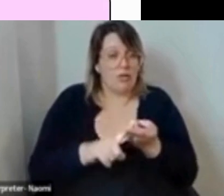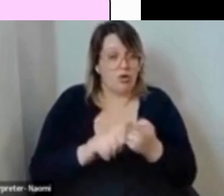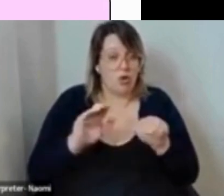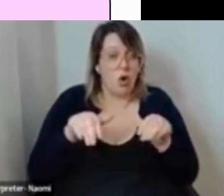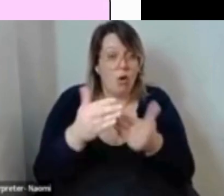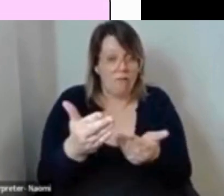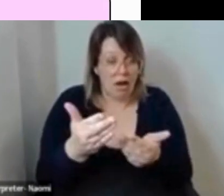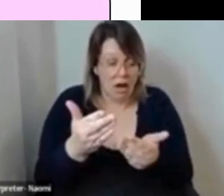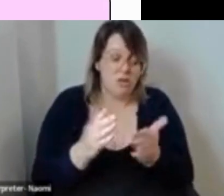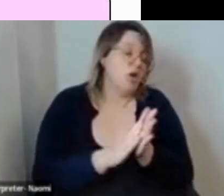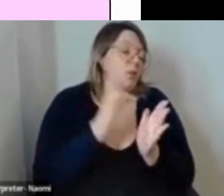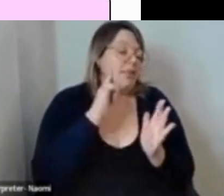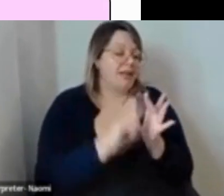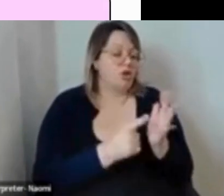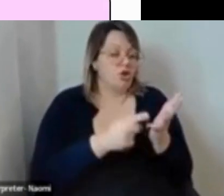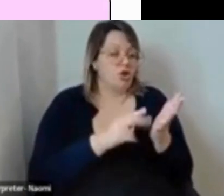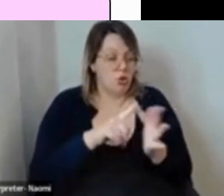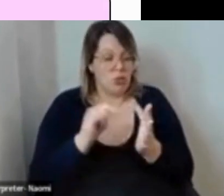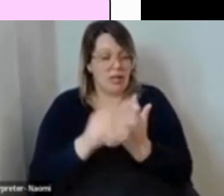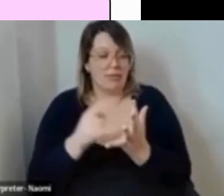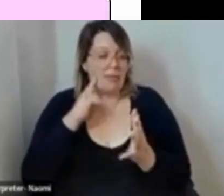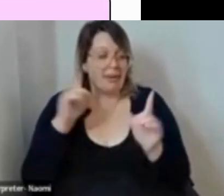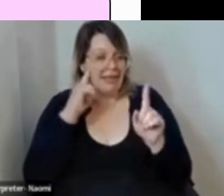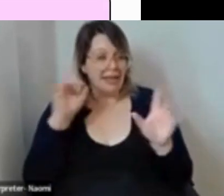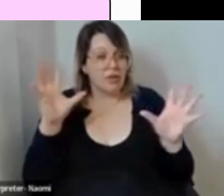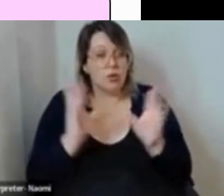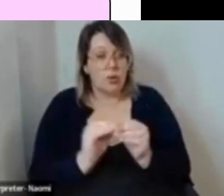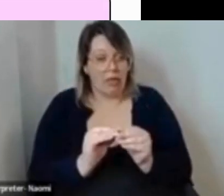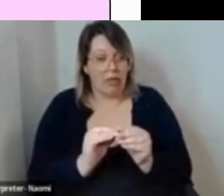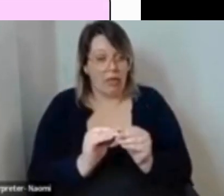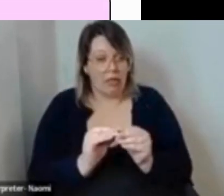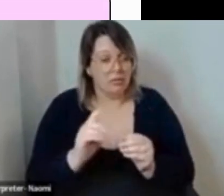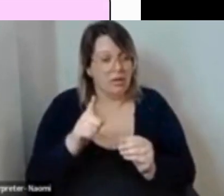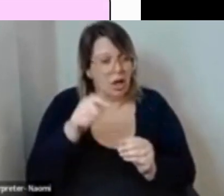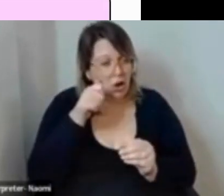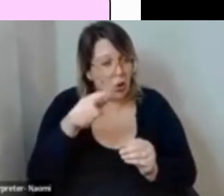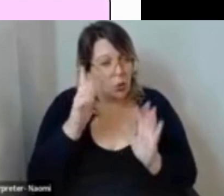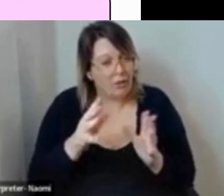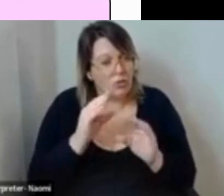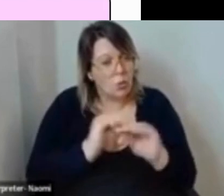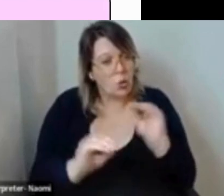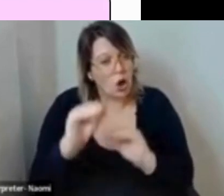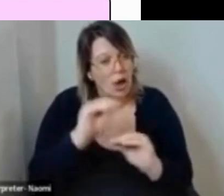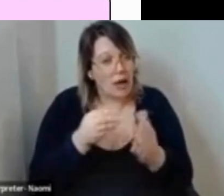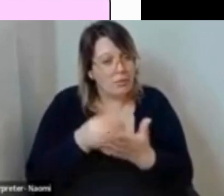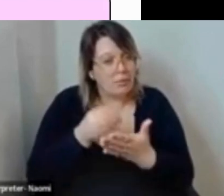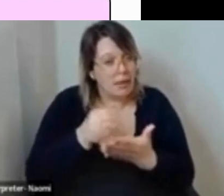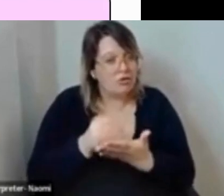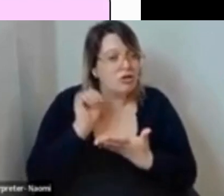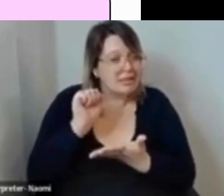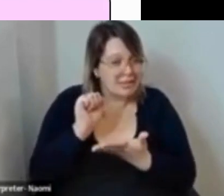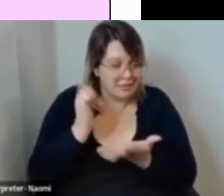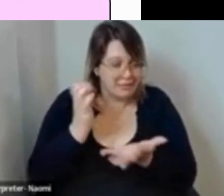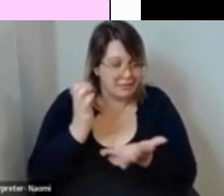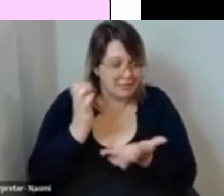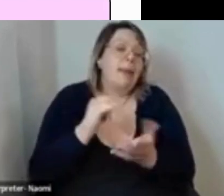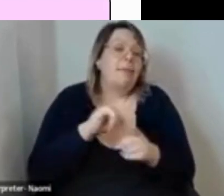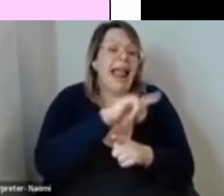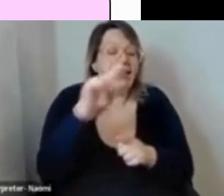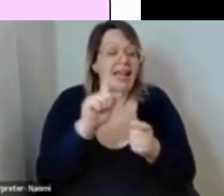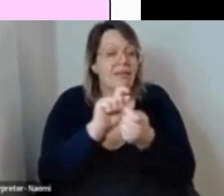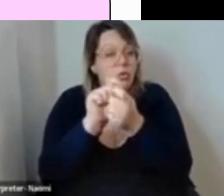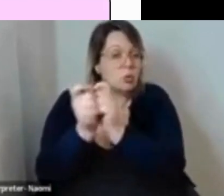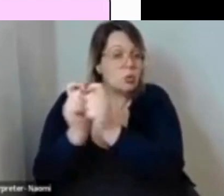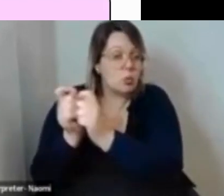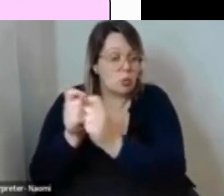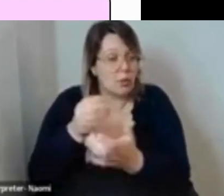helpful to consider them collectively. We know that working out your budget will be at the centre of it all, and please don't worry if your budget needs to change in places